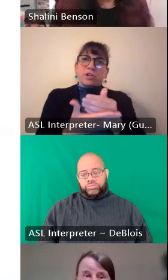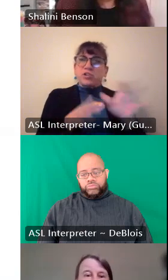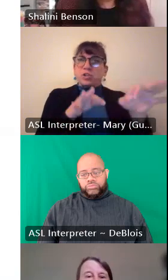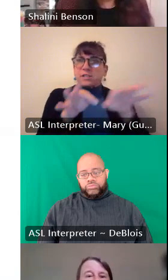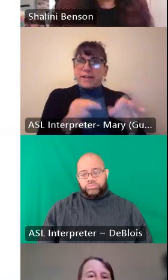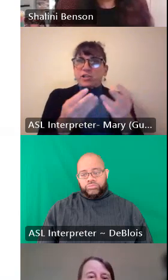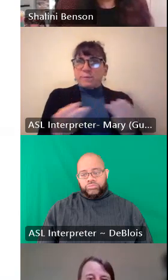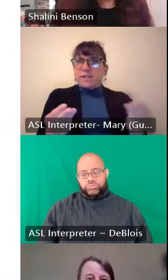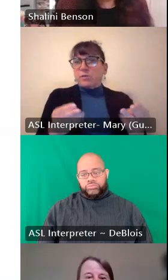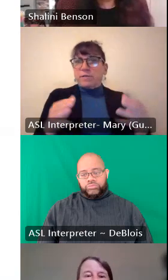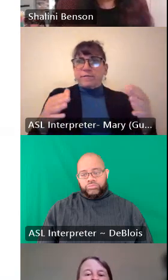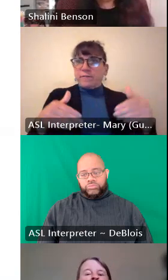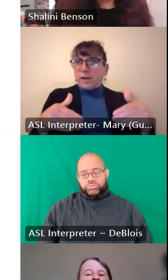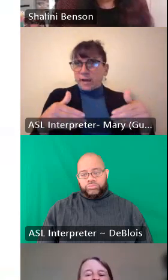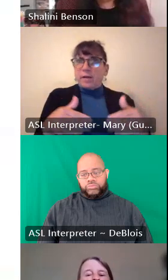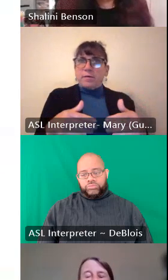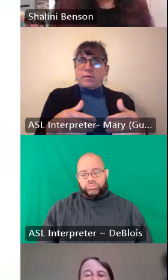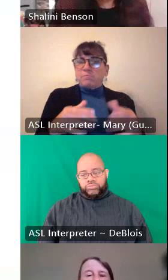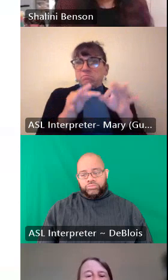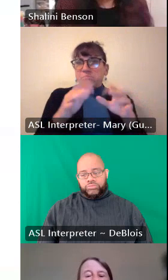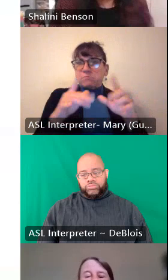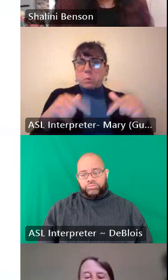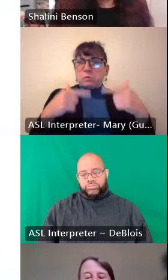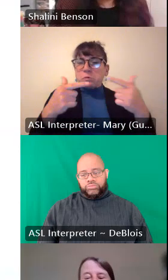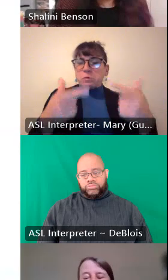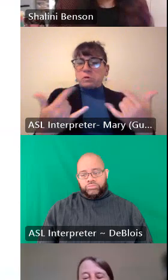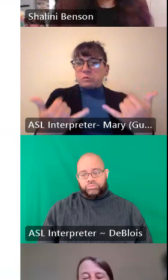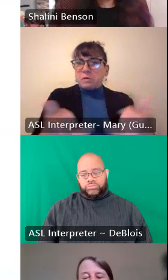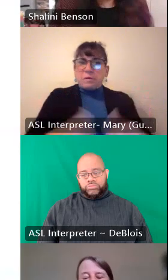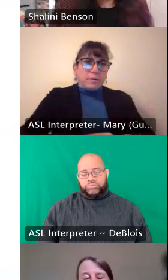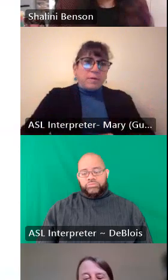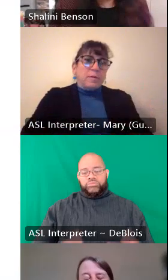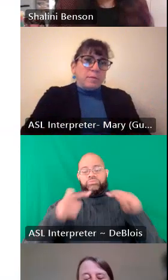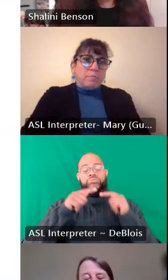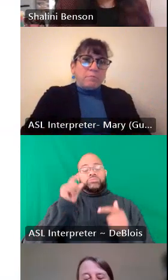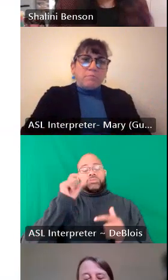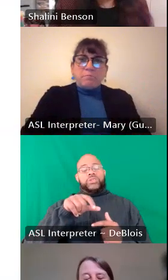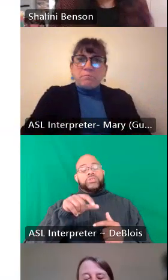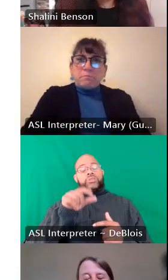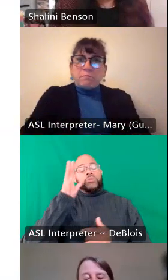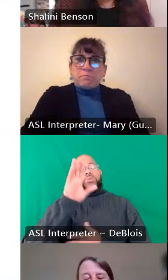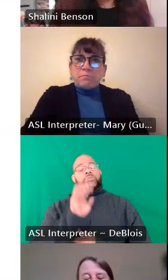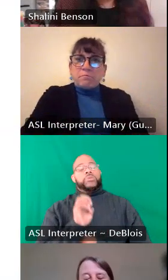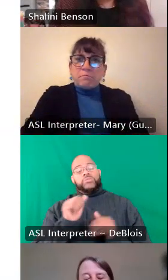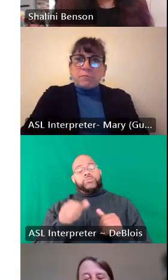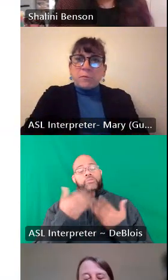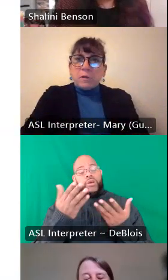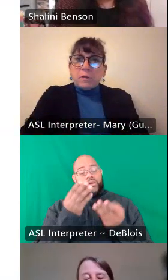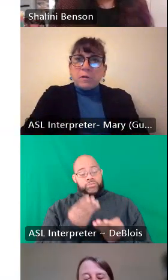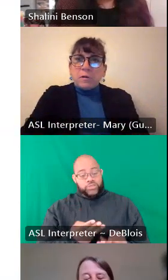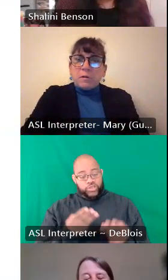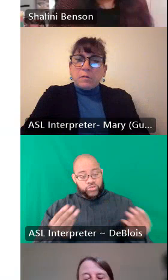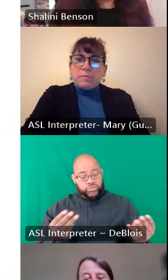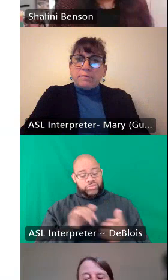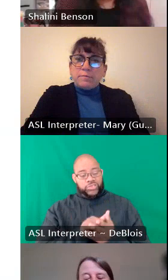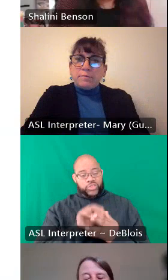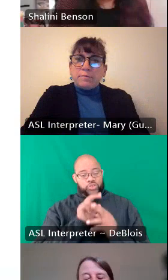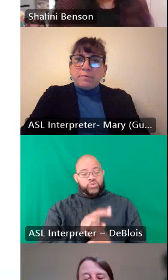haven't already by that point, because you're going to be providing materials that will be